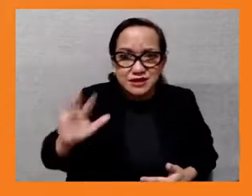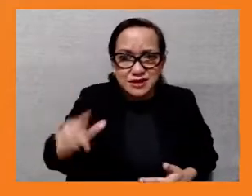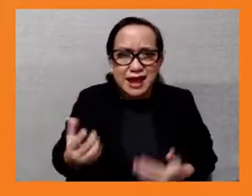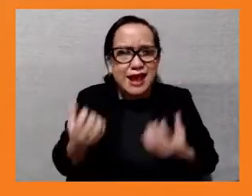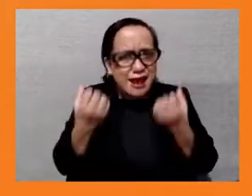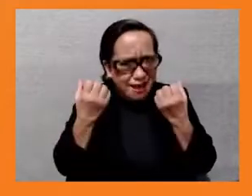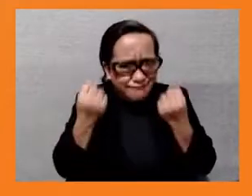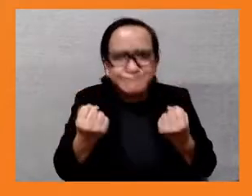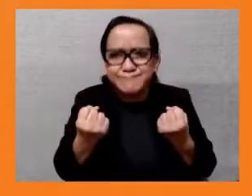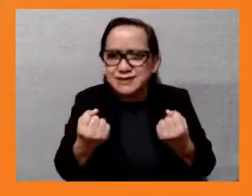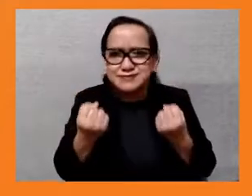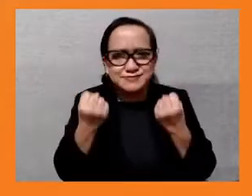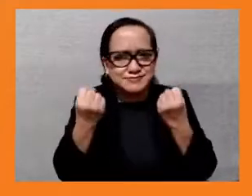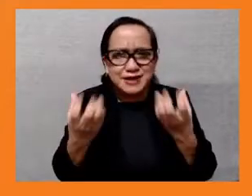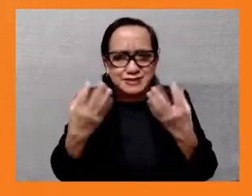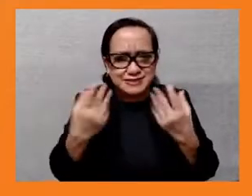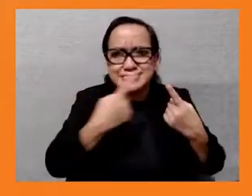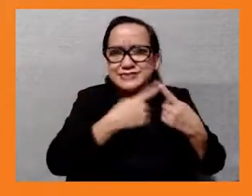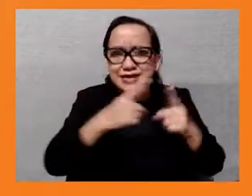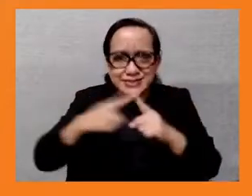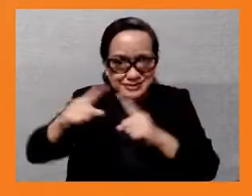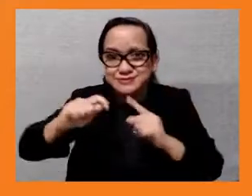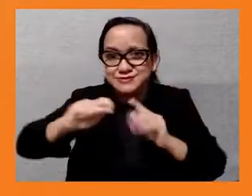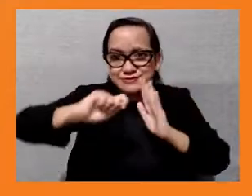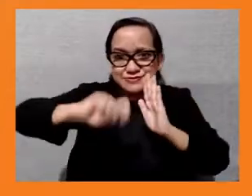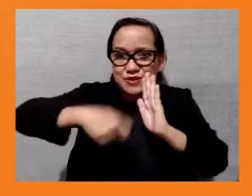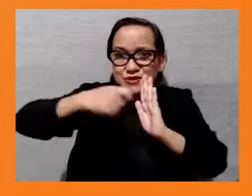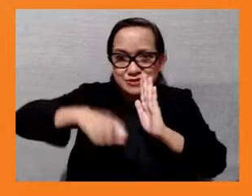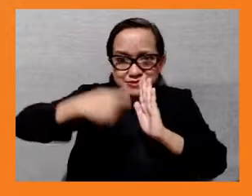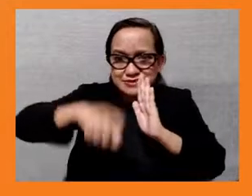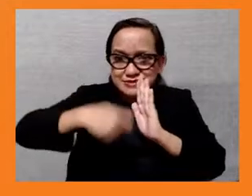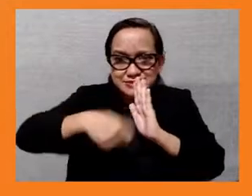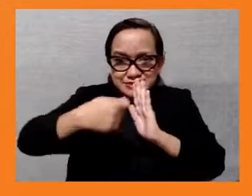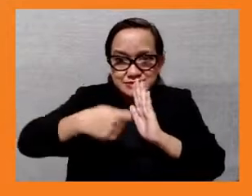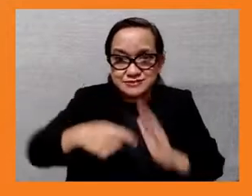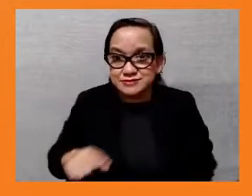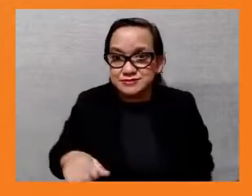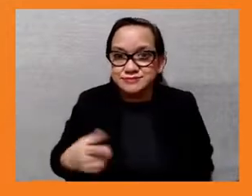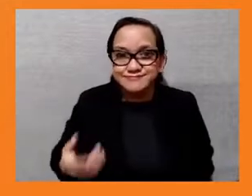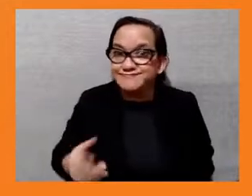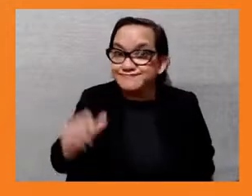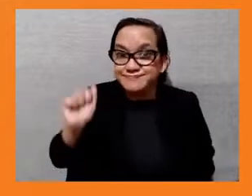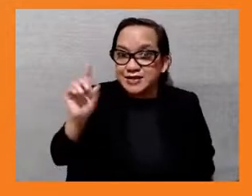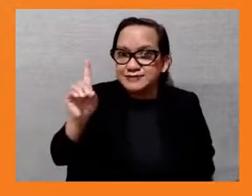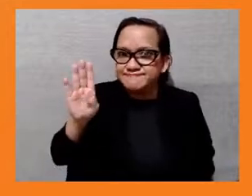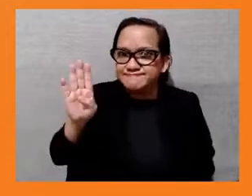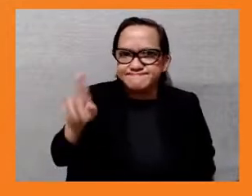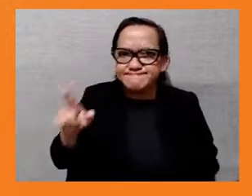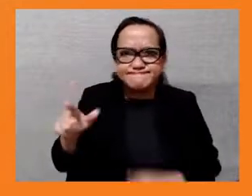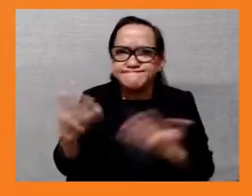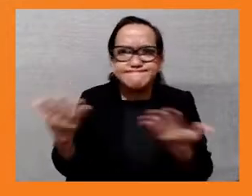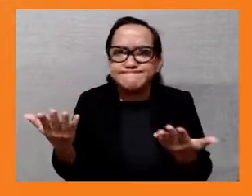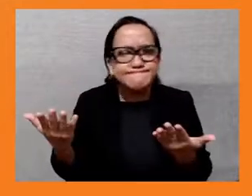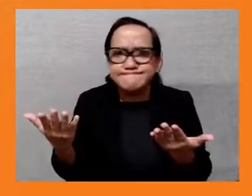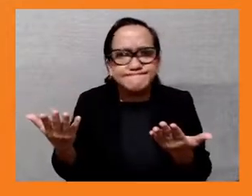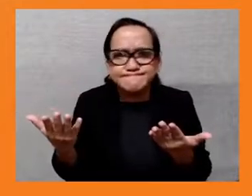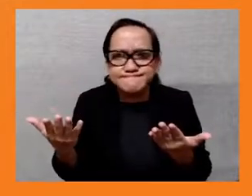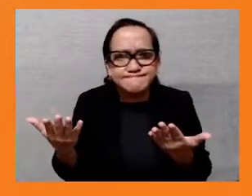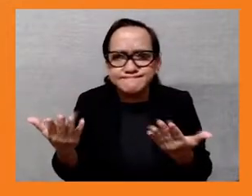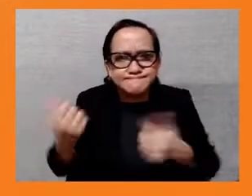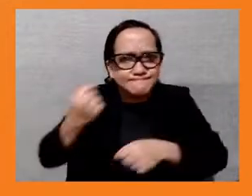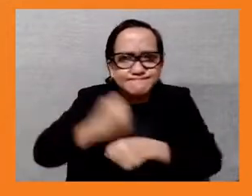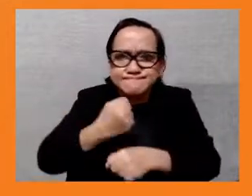know, a better policy. We need to make sure it hits better outcomes on the ground so that we can address those risks and really protect